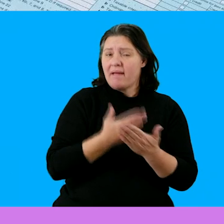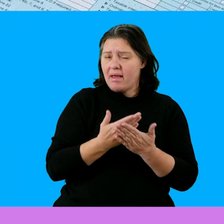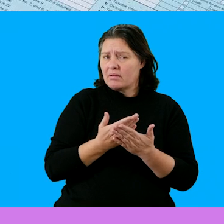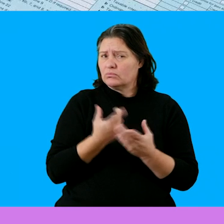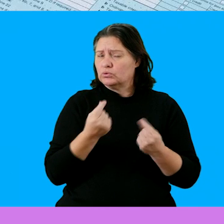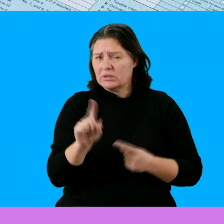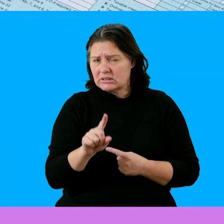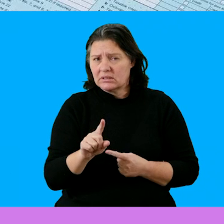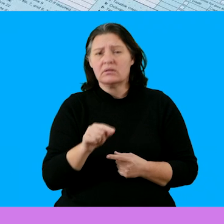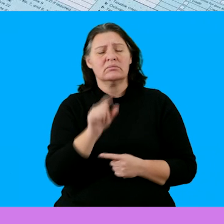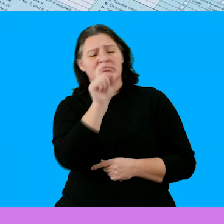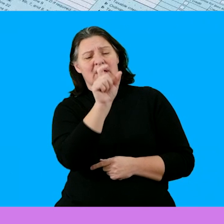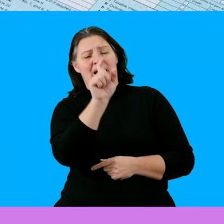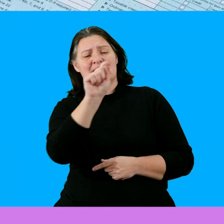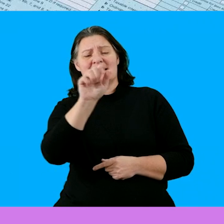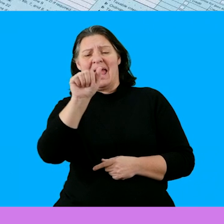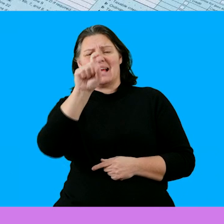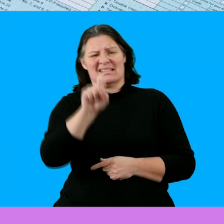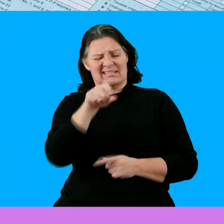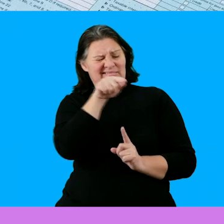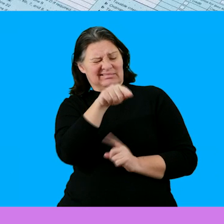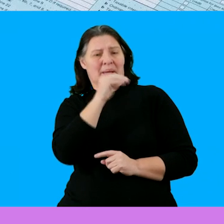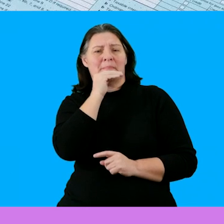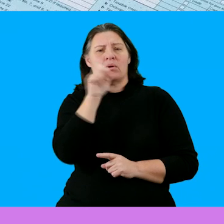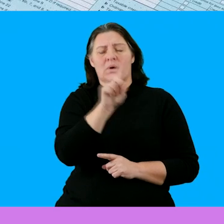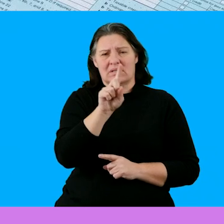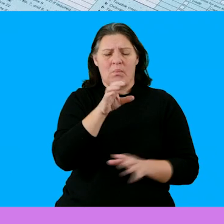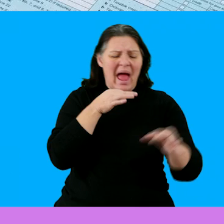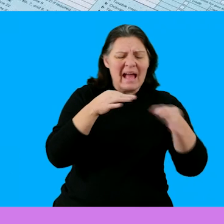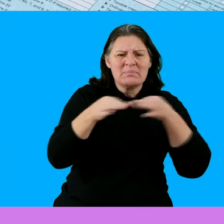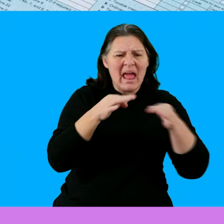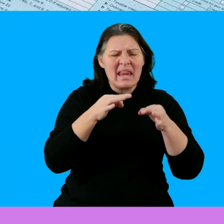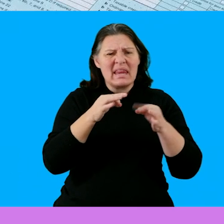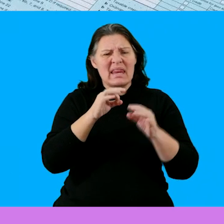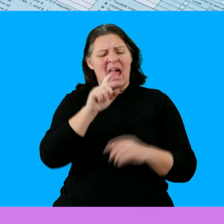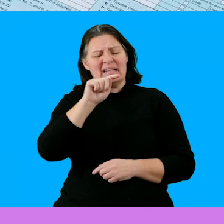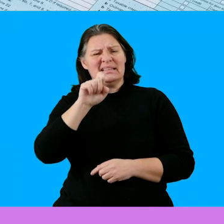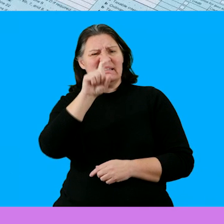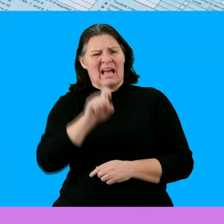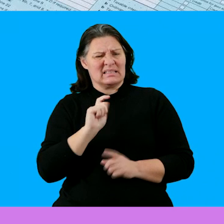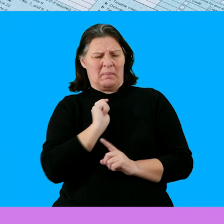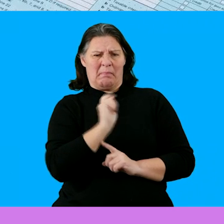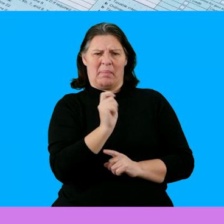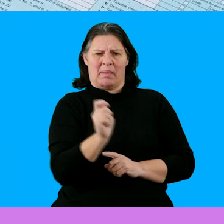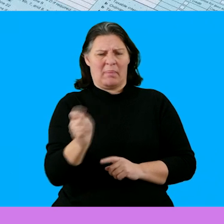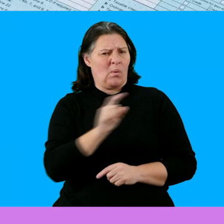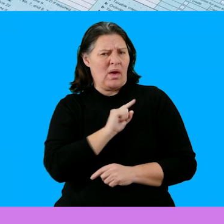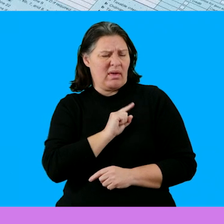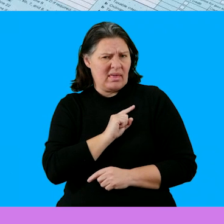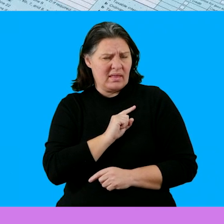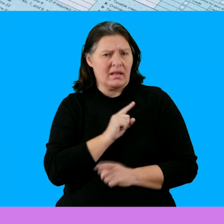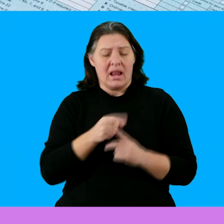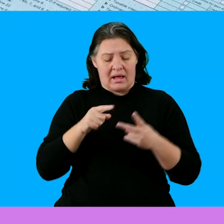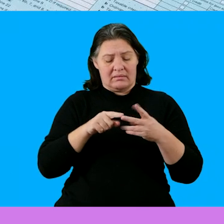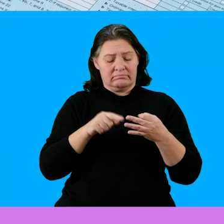able to define the term tax, right? Explain why we pay tax. Also explain and